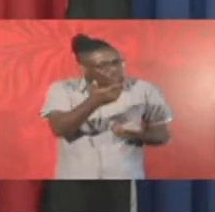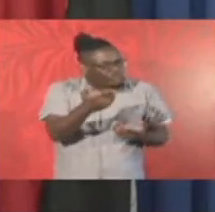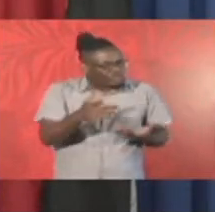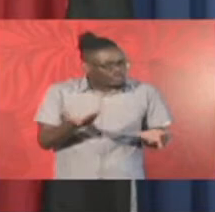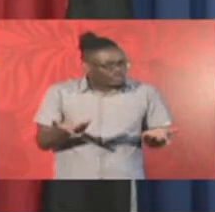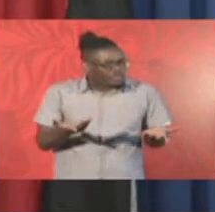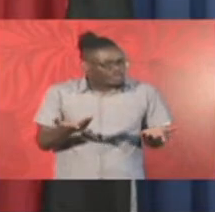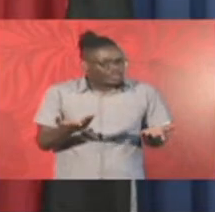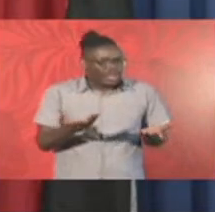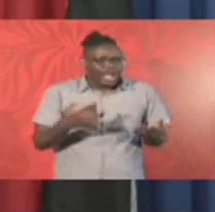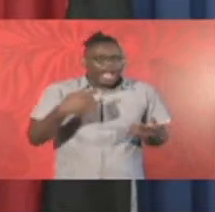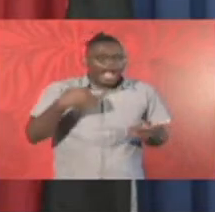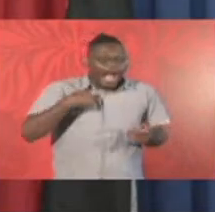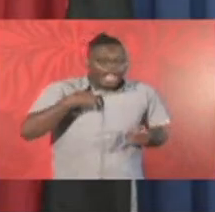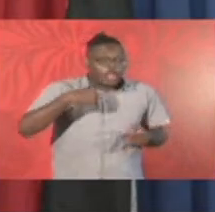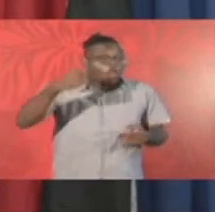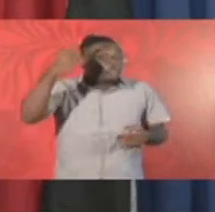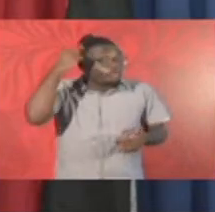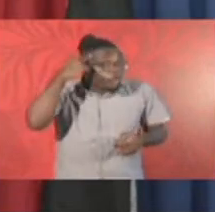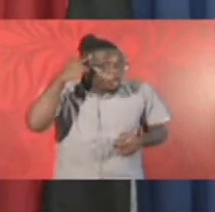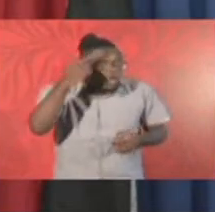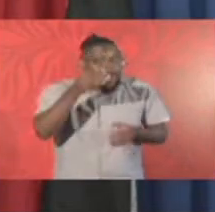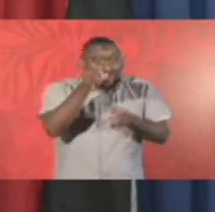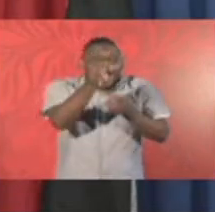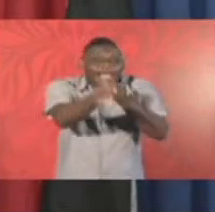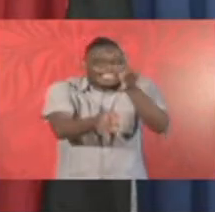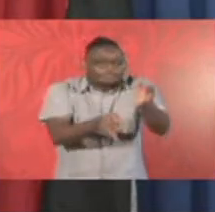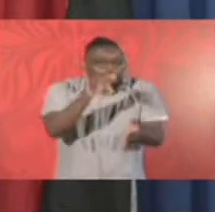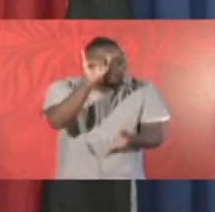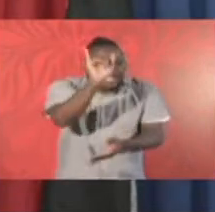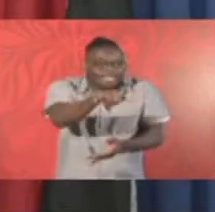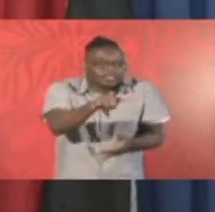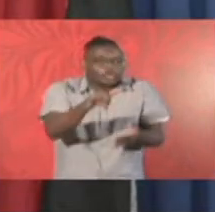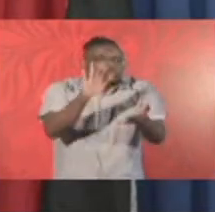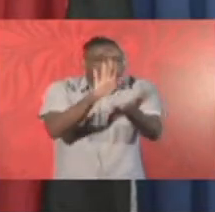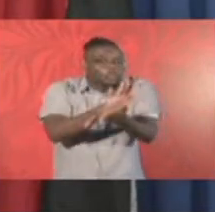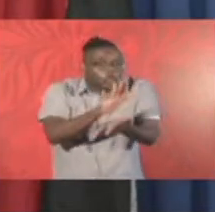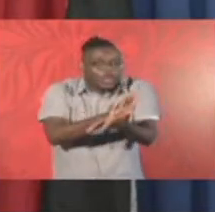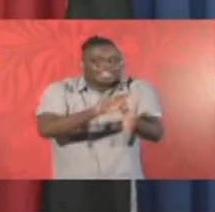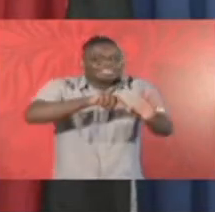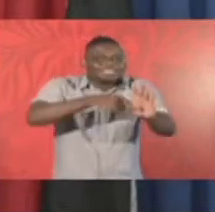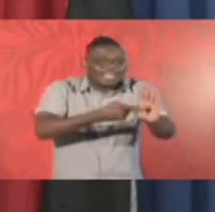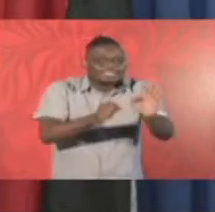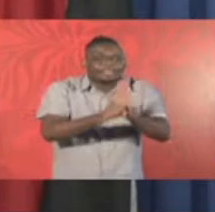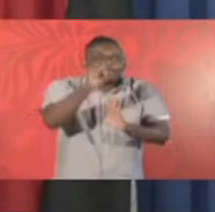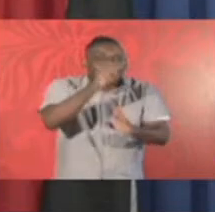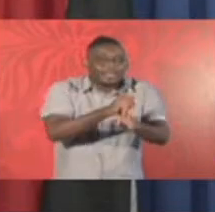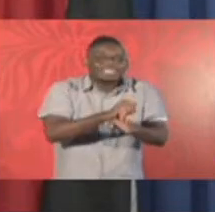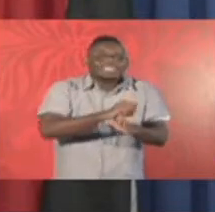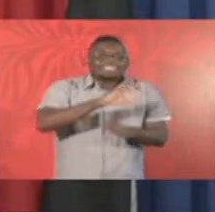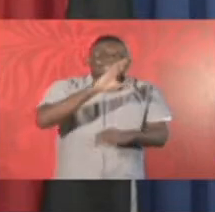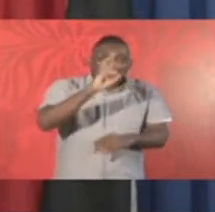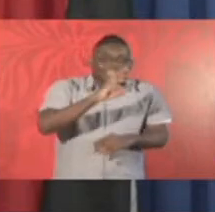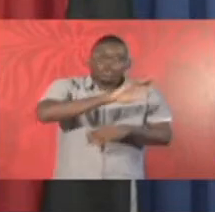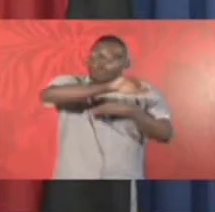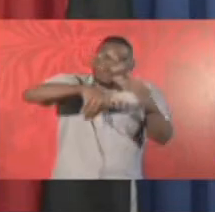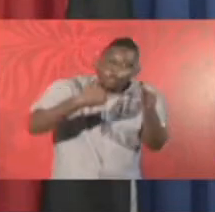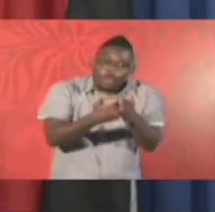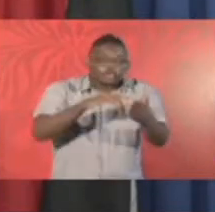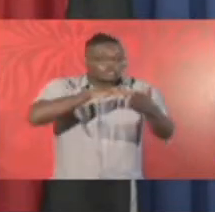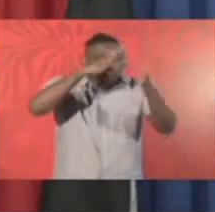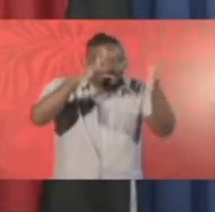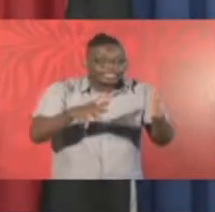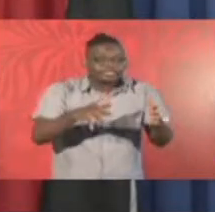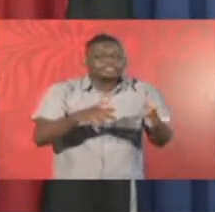I thought that's what I said. School starts on the 6th of September for all students. So if